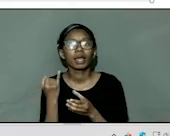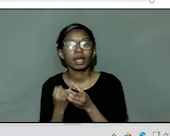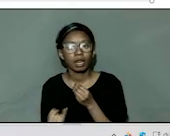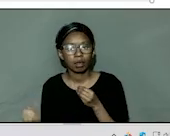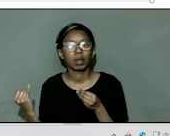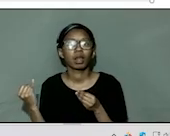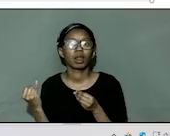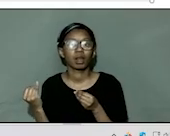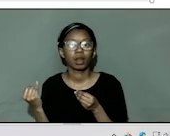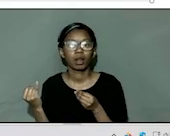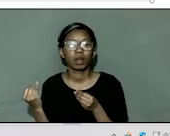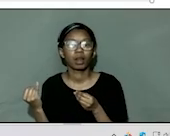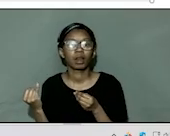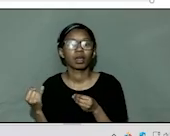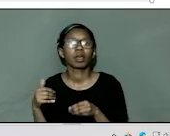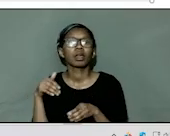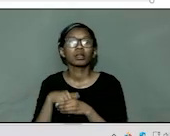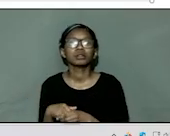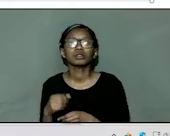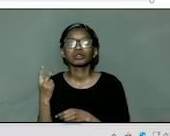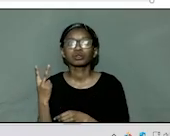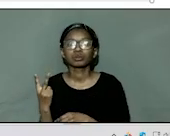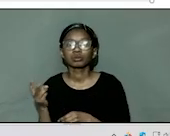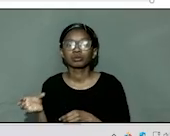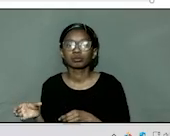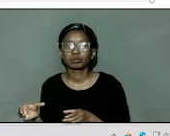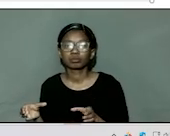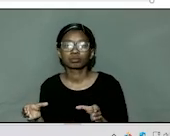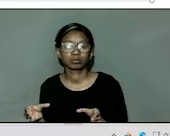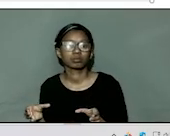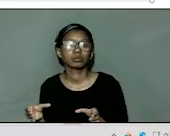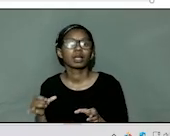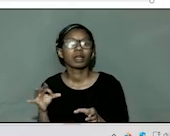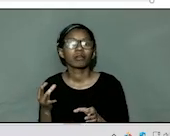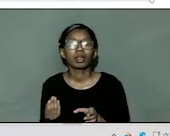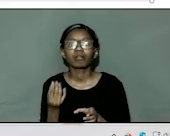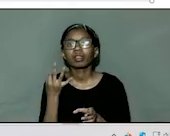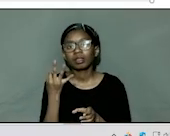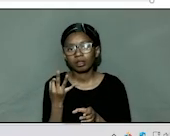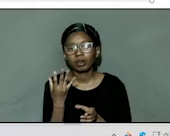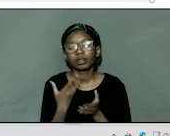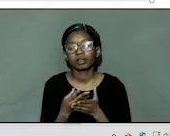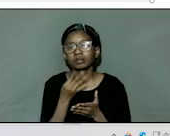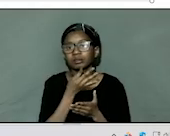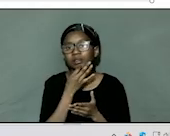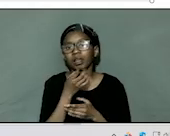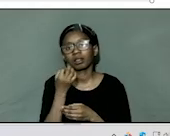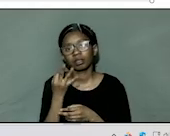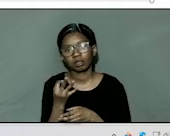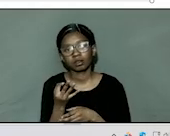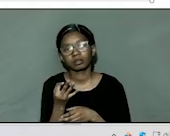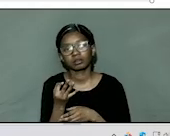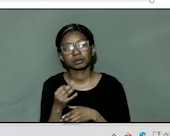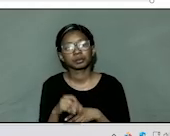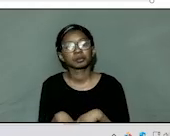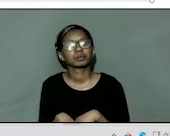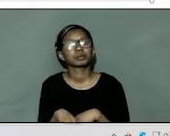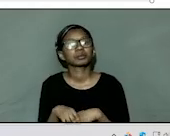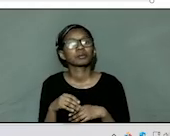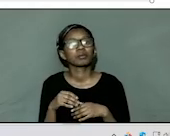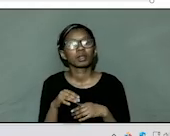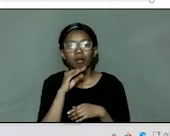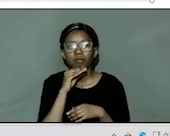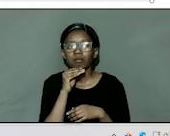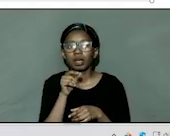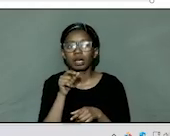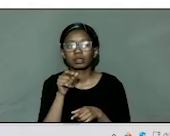Independently in the two populations. If there's three, you write three populations, such that the individuals of the two populations